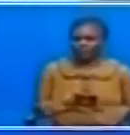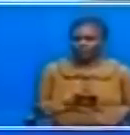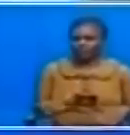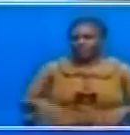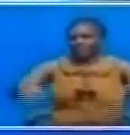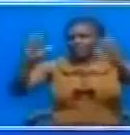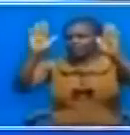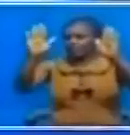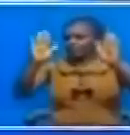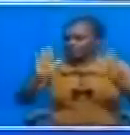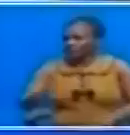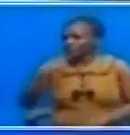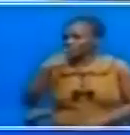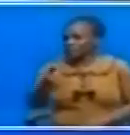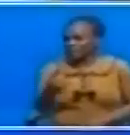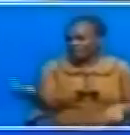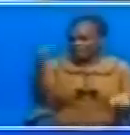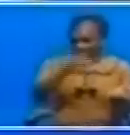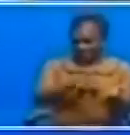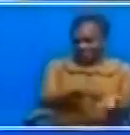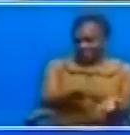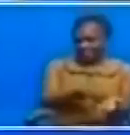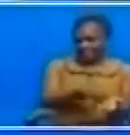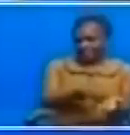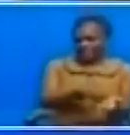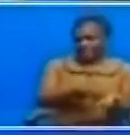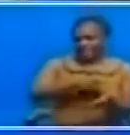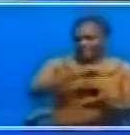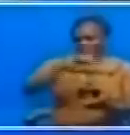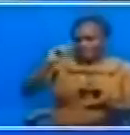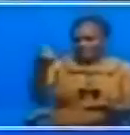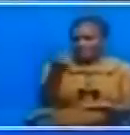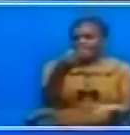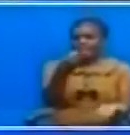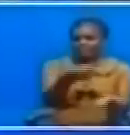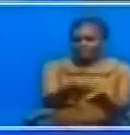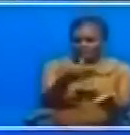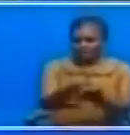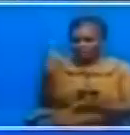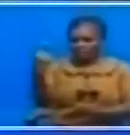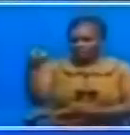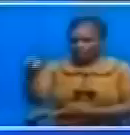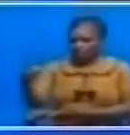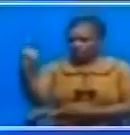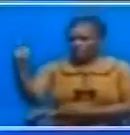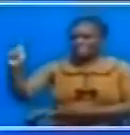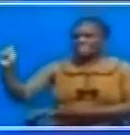It is important to point out that of the Kenya shillings, 1.1